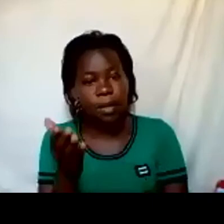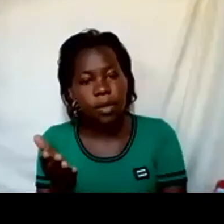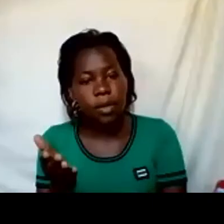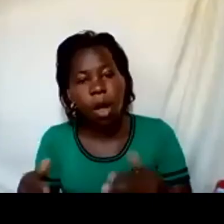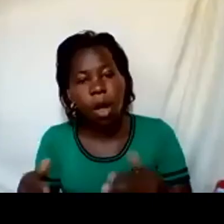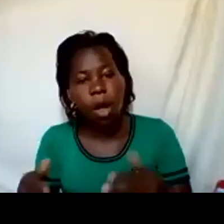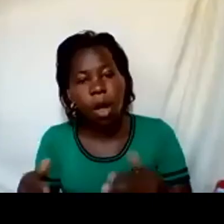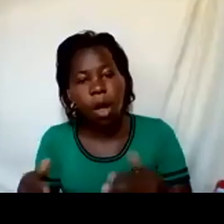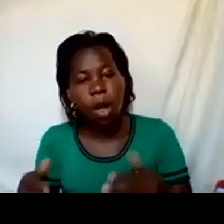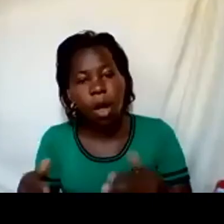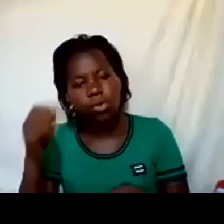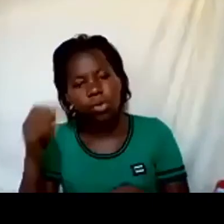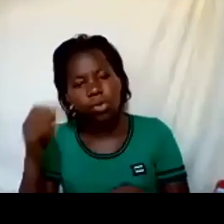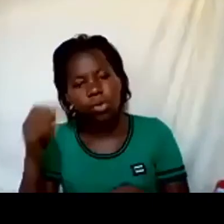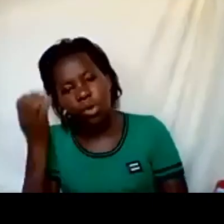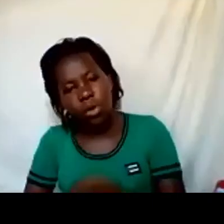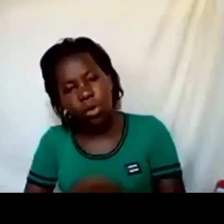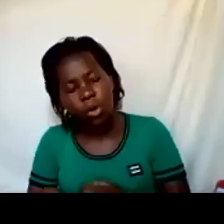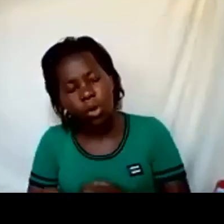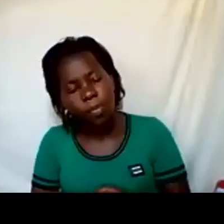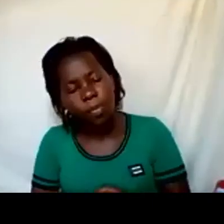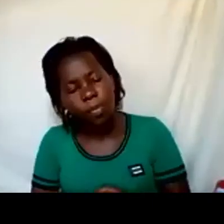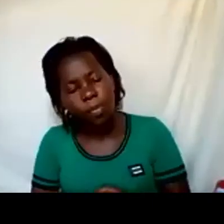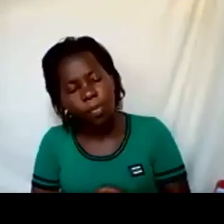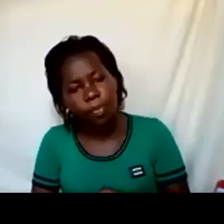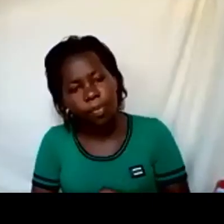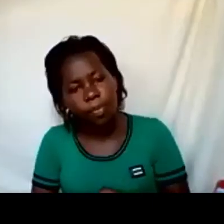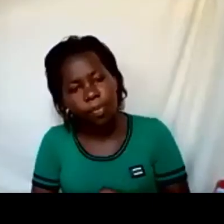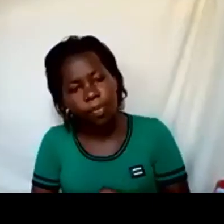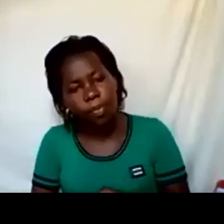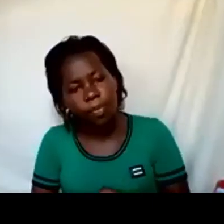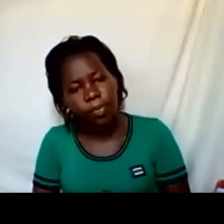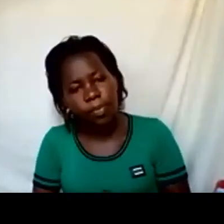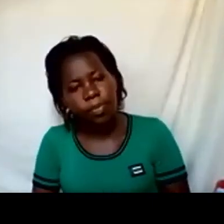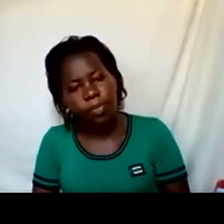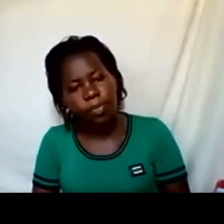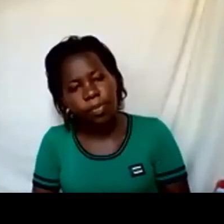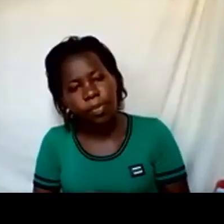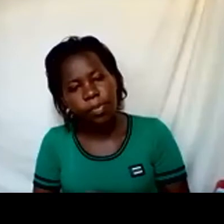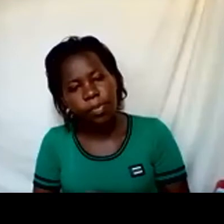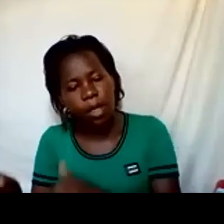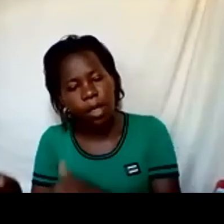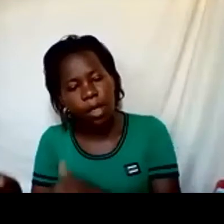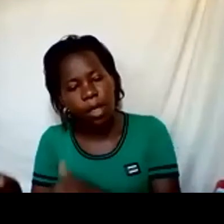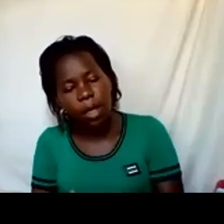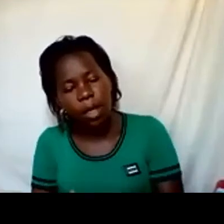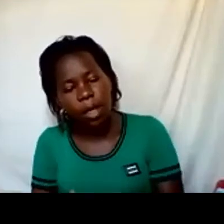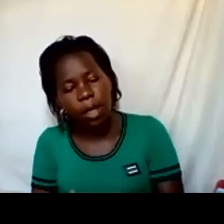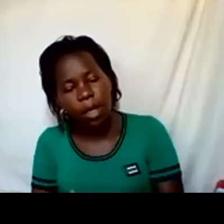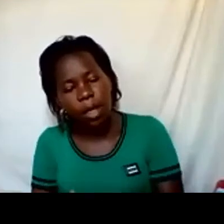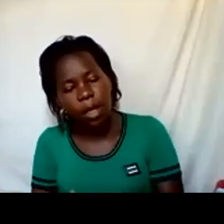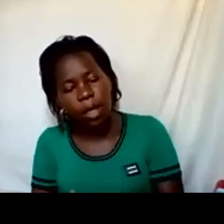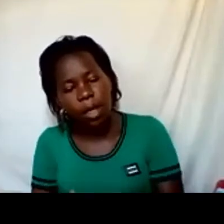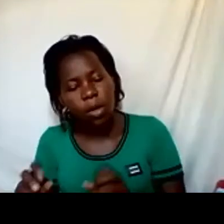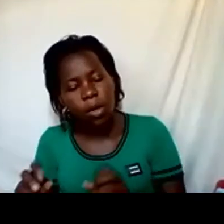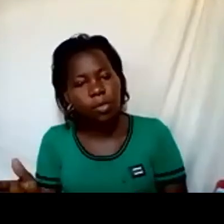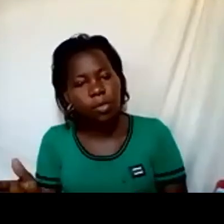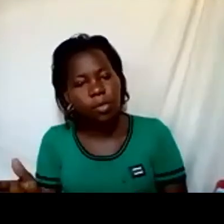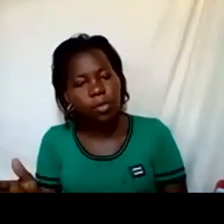economic productivity in agriculture and in manufacturing sector? Dr. Maggie Chigos, thank you. I think this question is probably